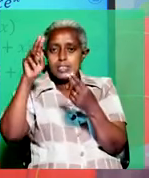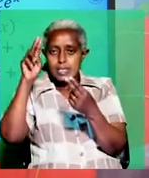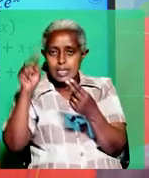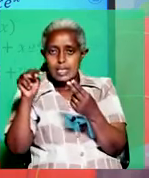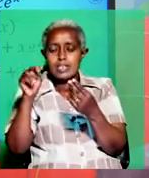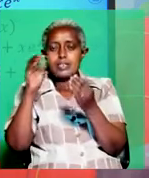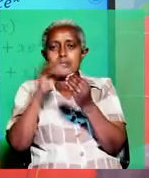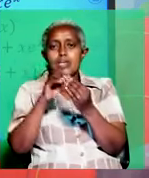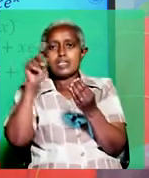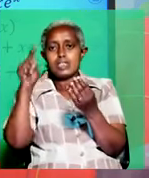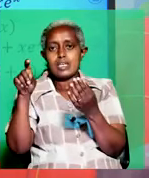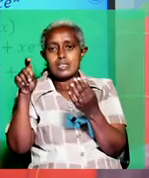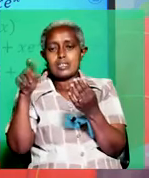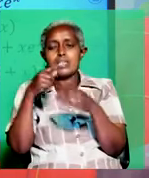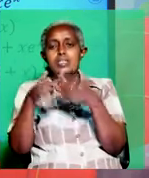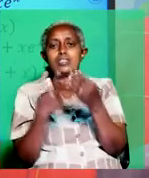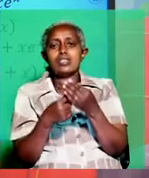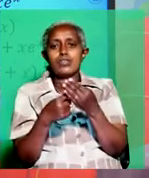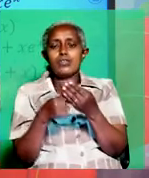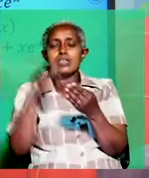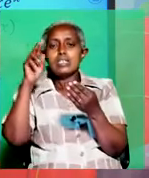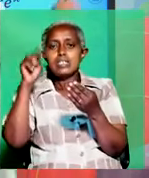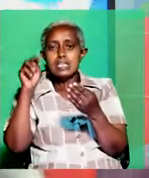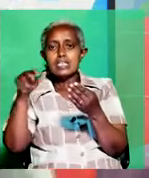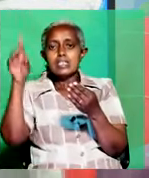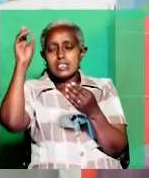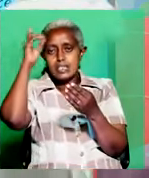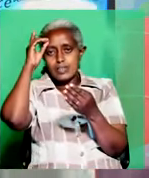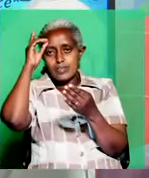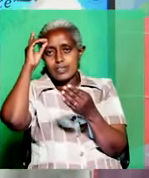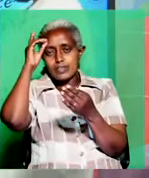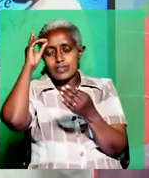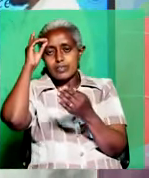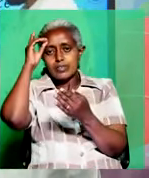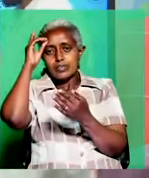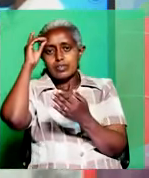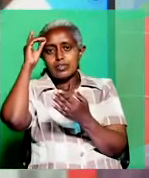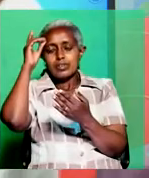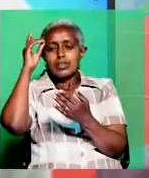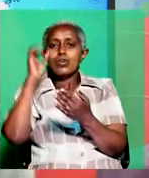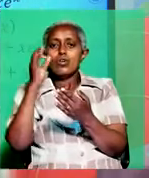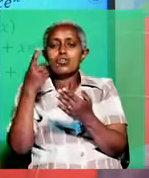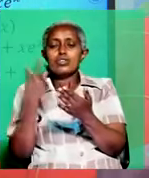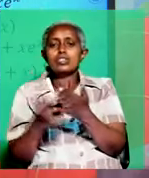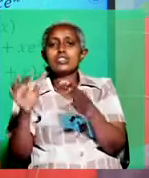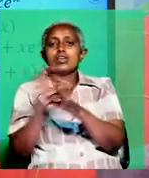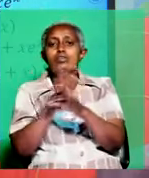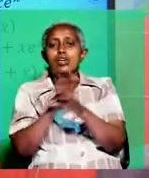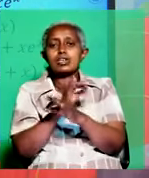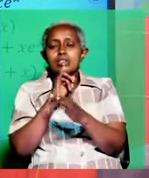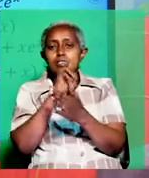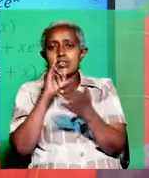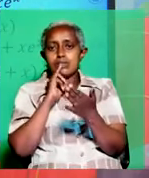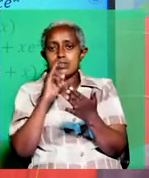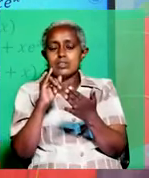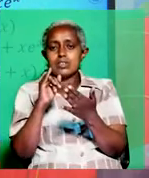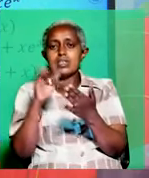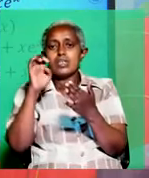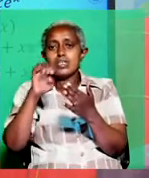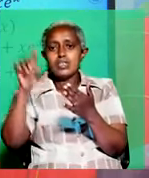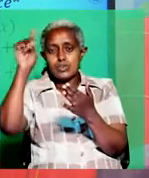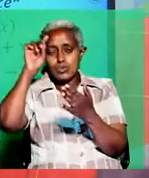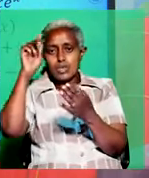n plus x. Therefore, the nth derivative of this function will be this e raised